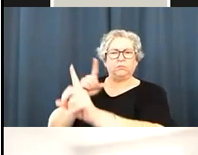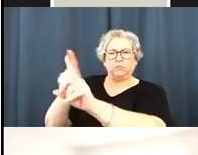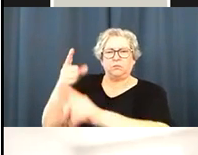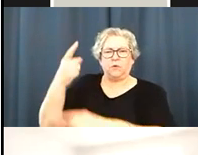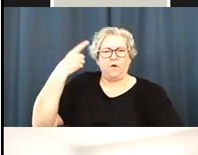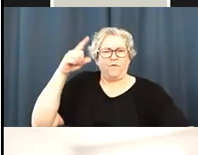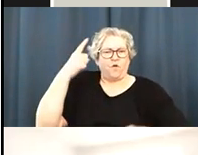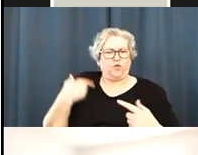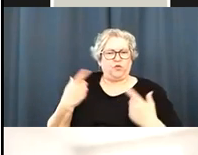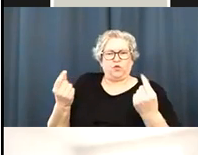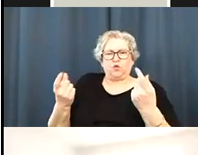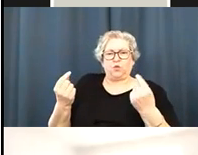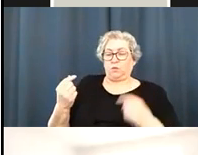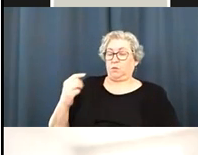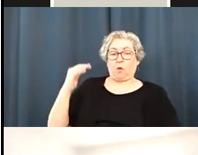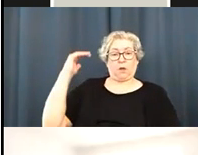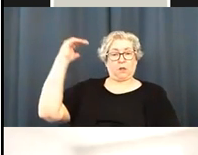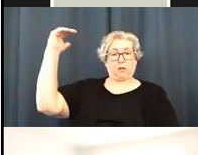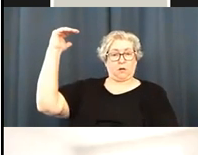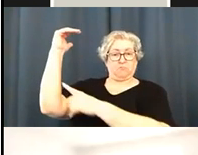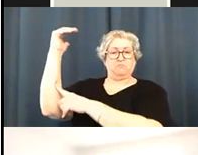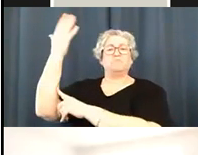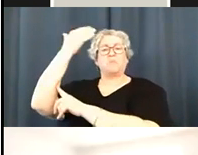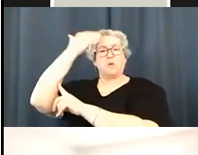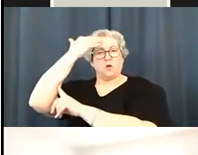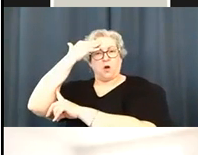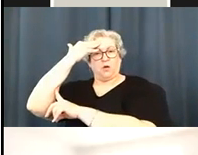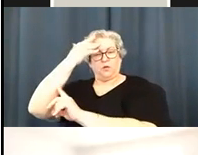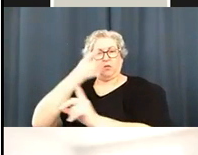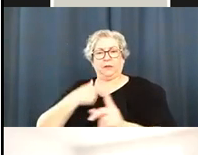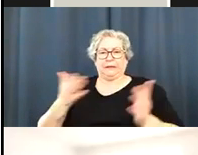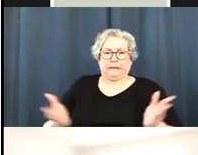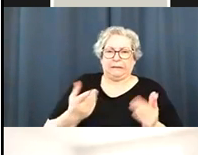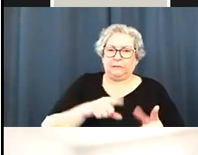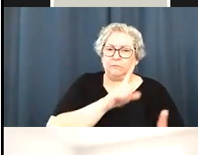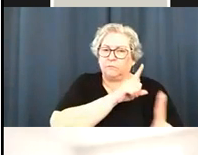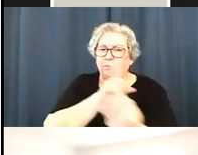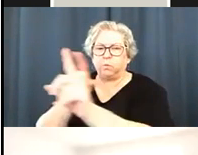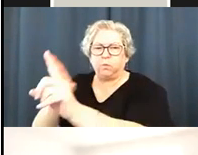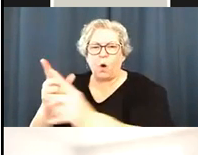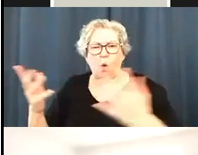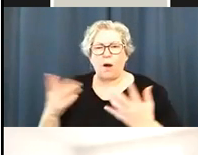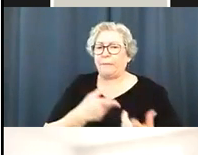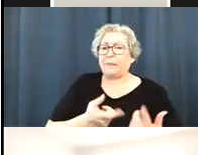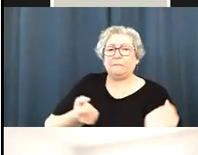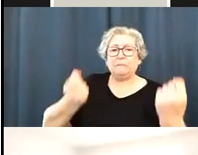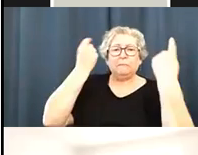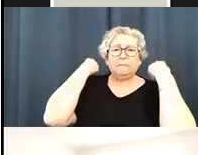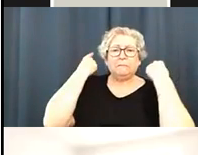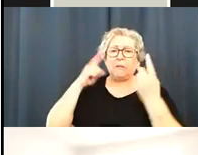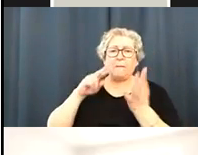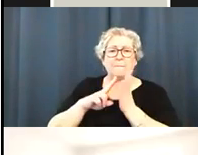right? As adults, we understand what we're trying to get them to do. But if youth do not understand the